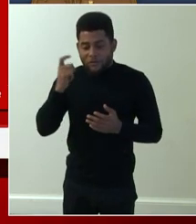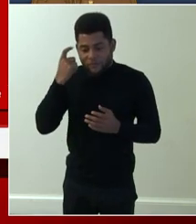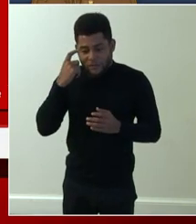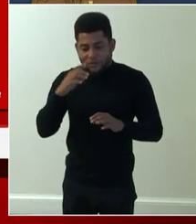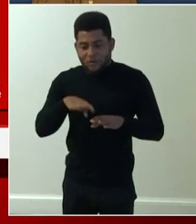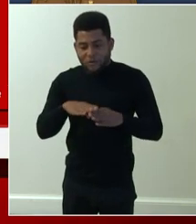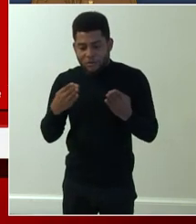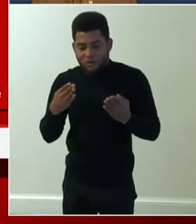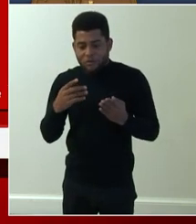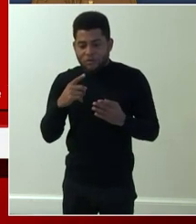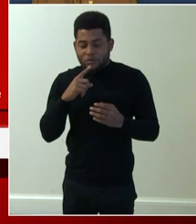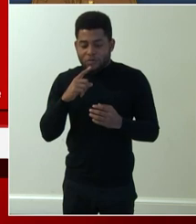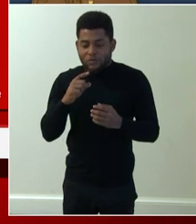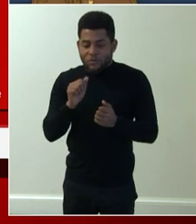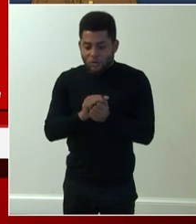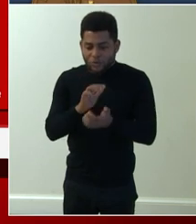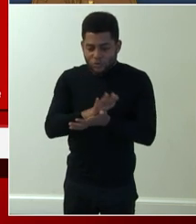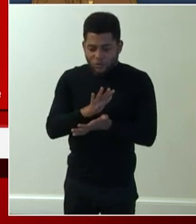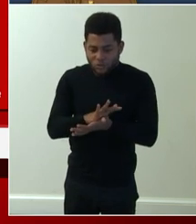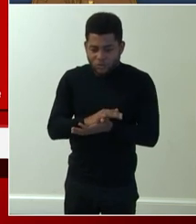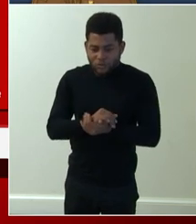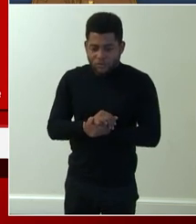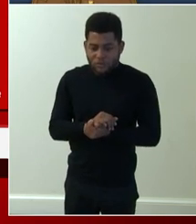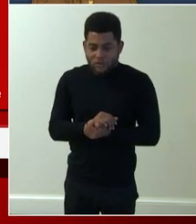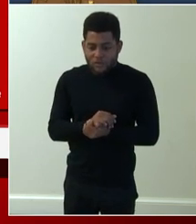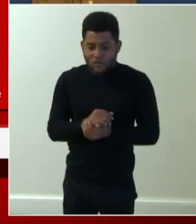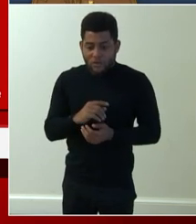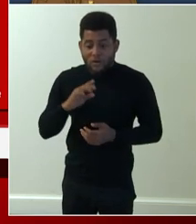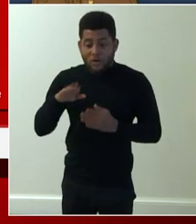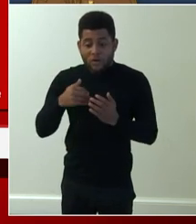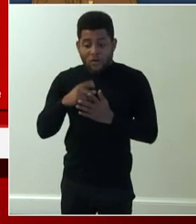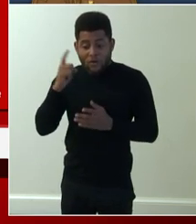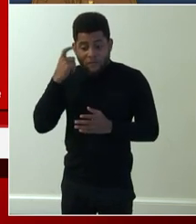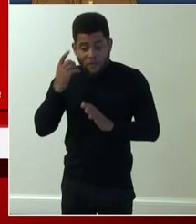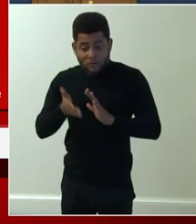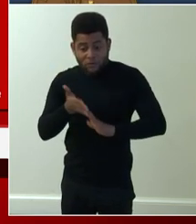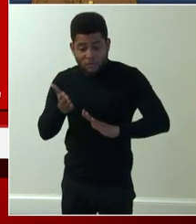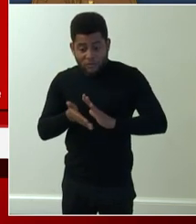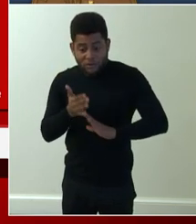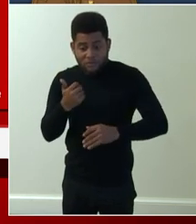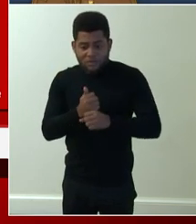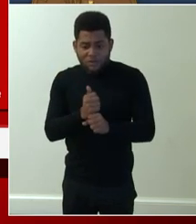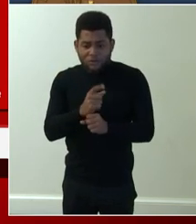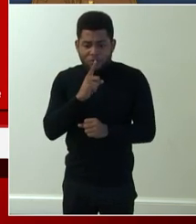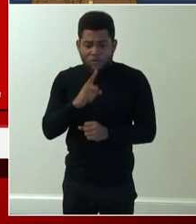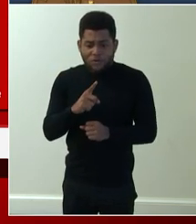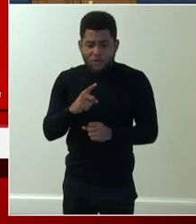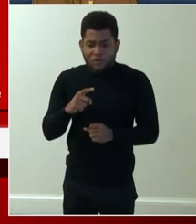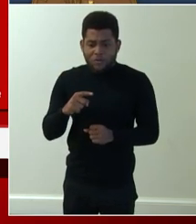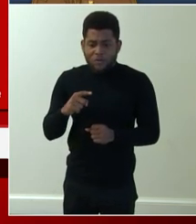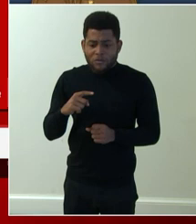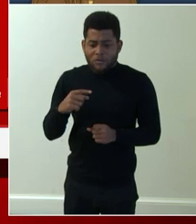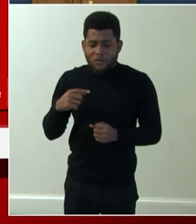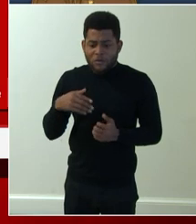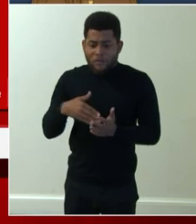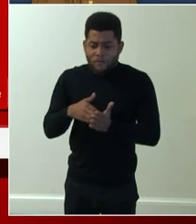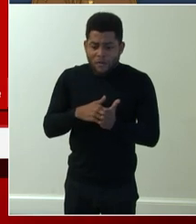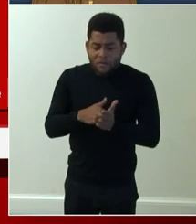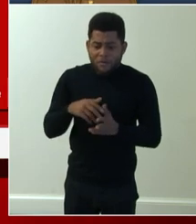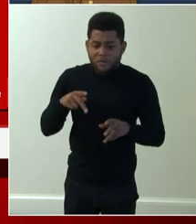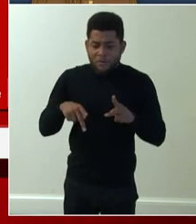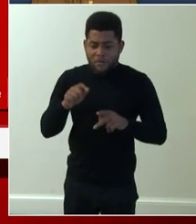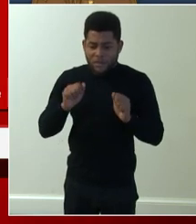starting with schools, our other government operations, and making sure our vulnerable populations can